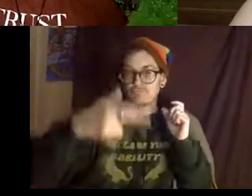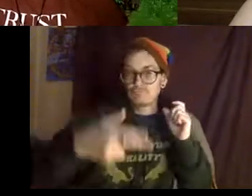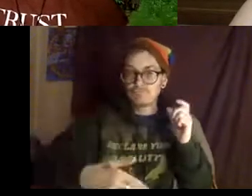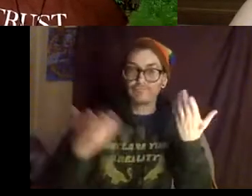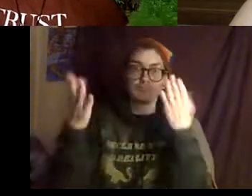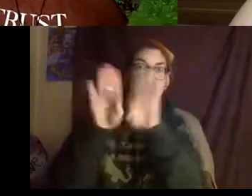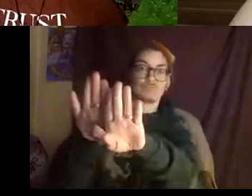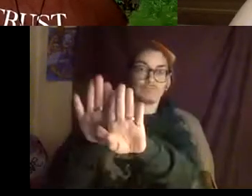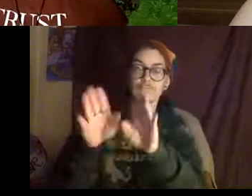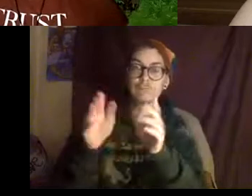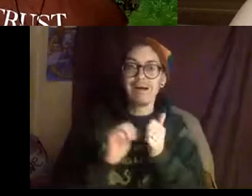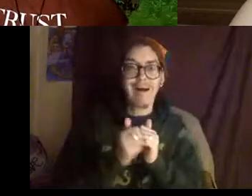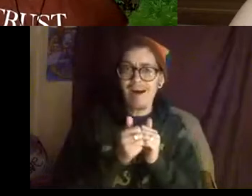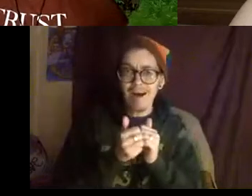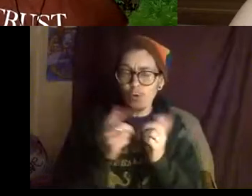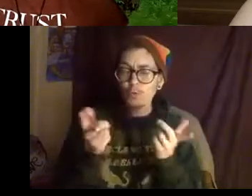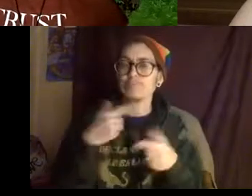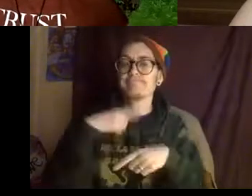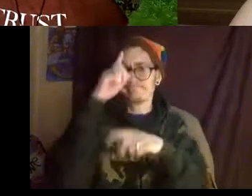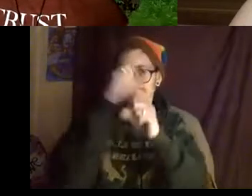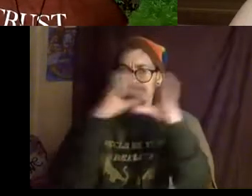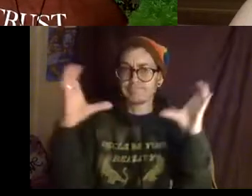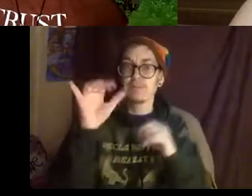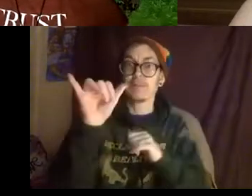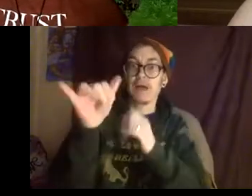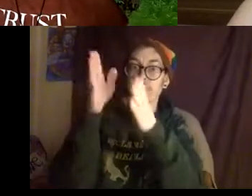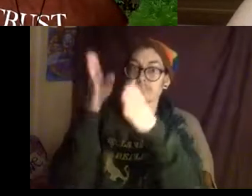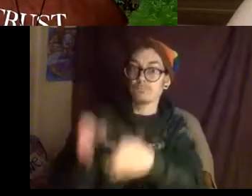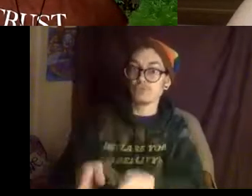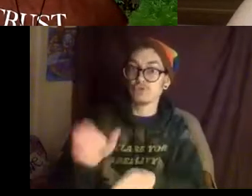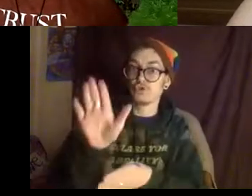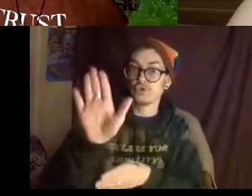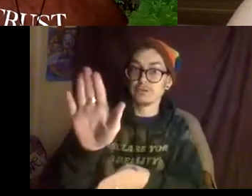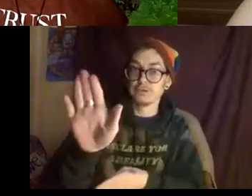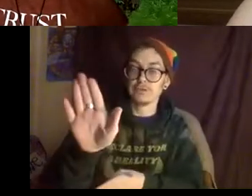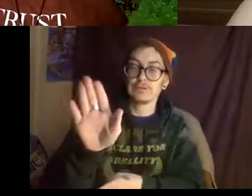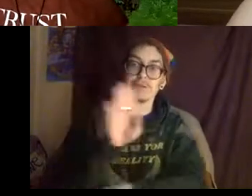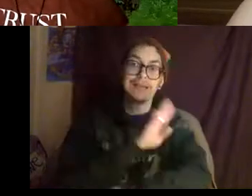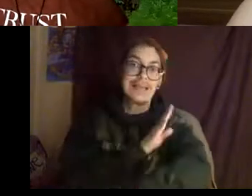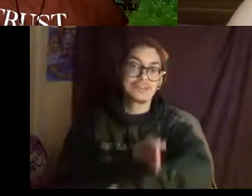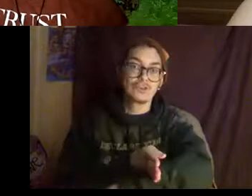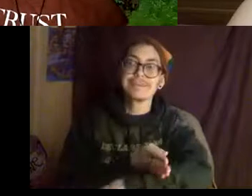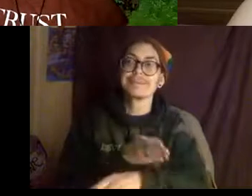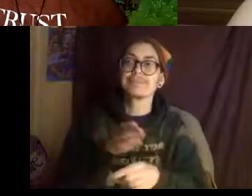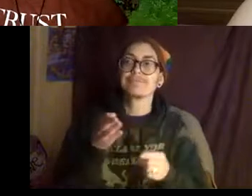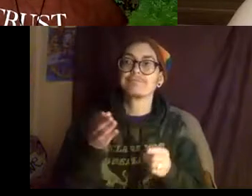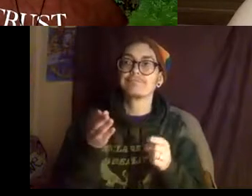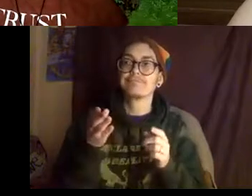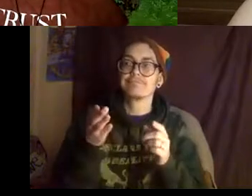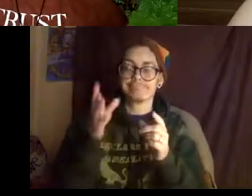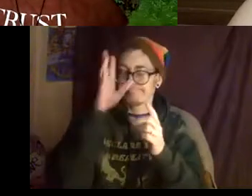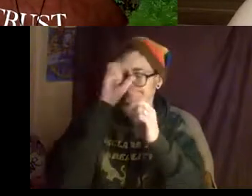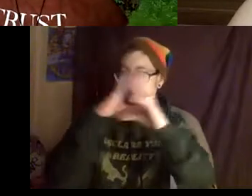Another tool is I actually visualize the cutting to shut that door. Is I picture that person with